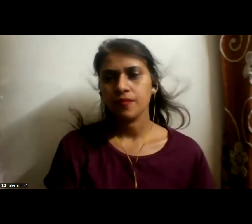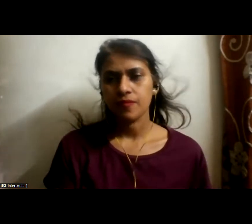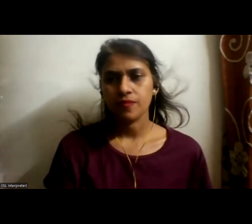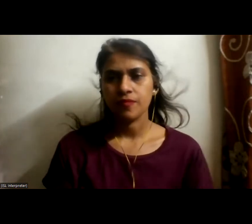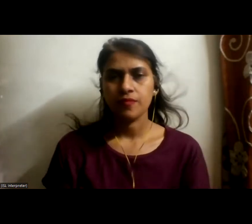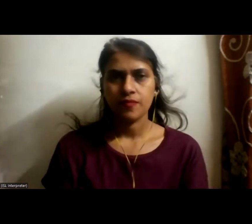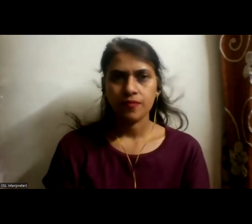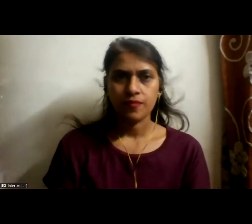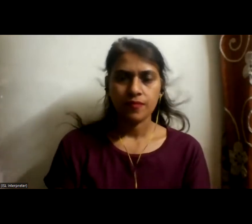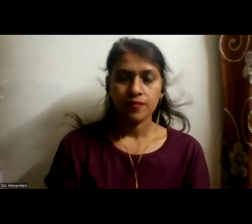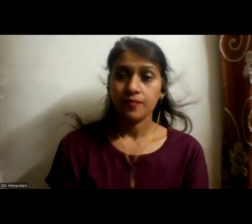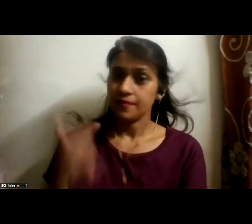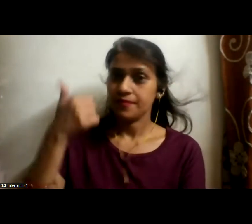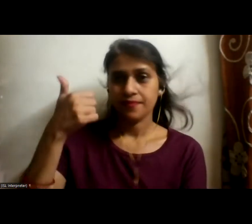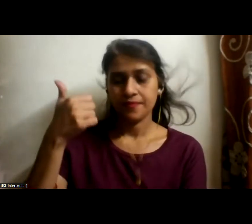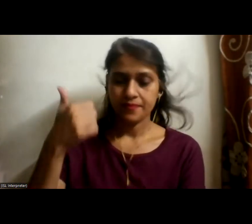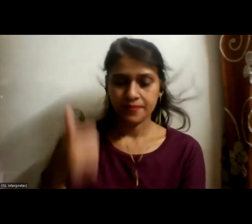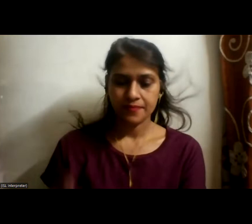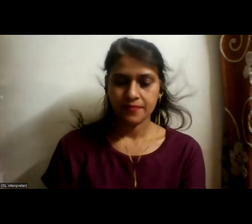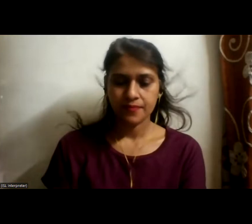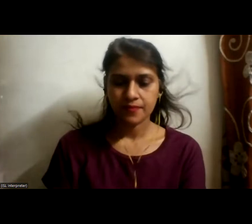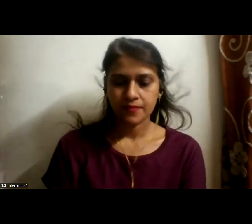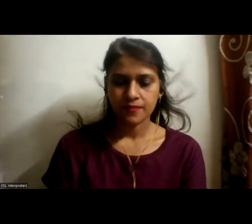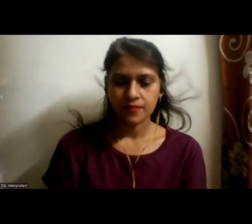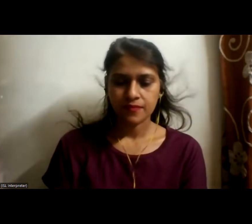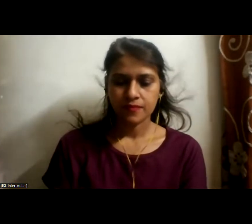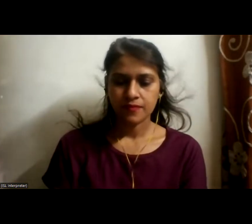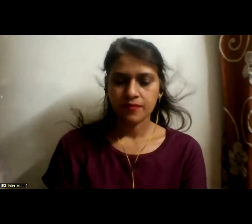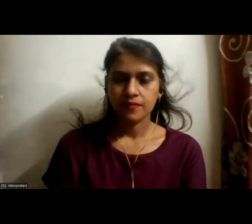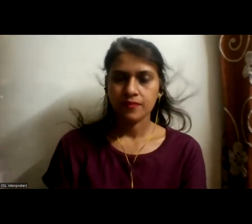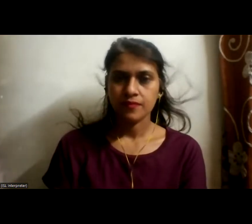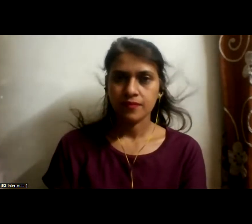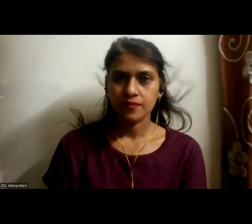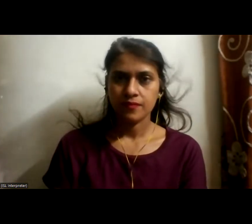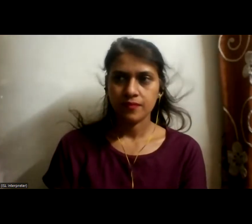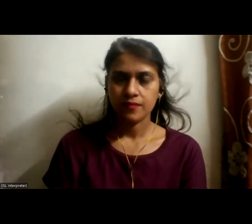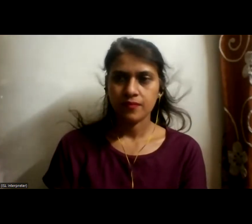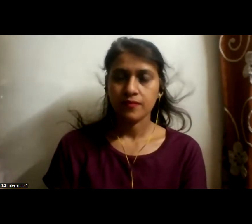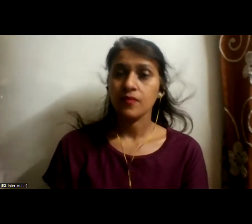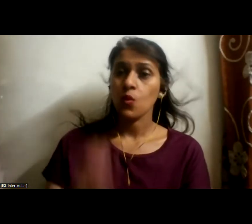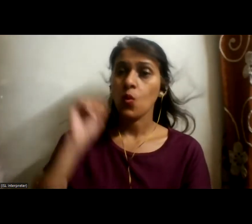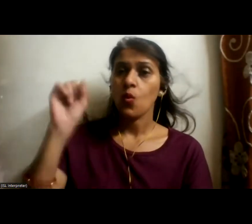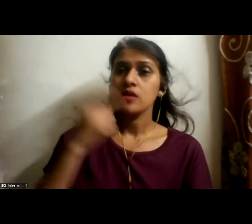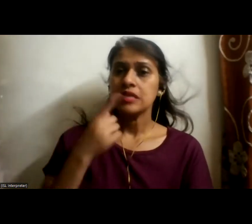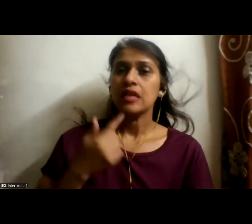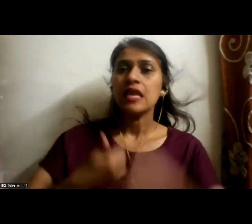Sir, am I audible? Yes. Sir, I was saying that my semester exams are scheduled